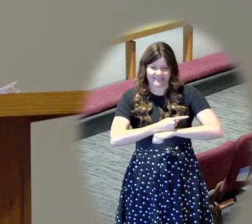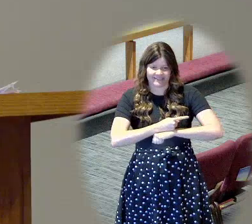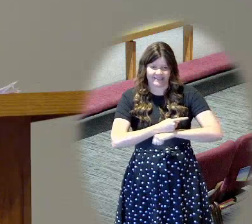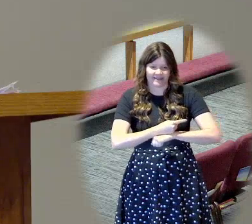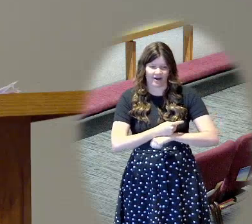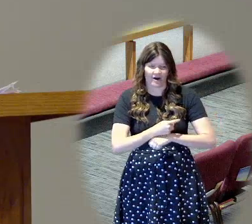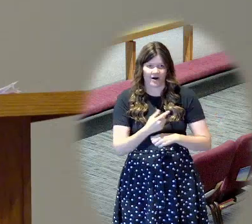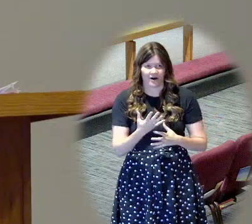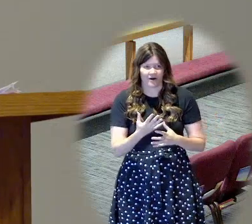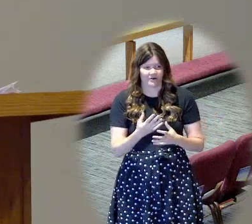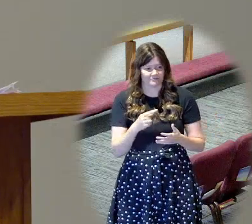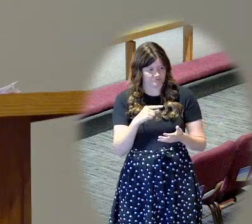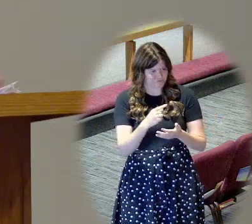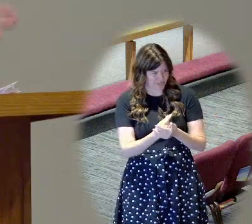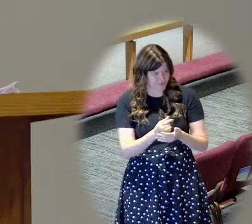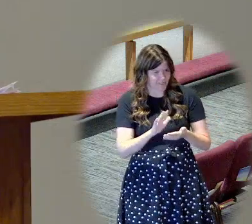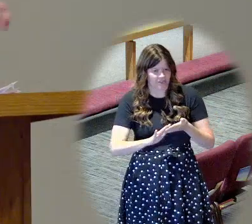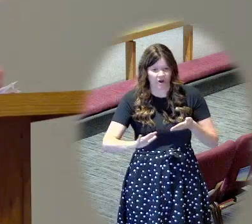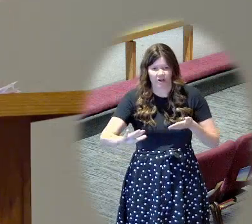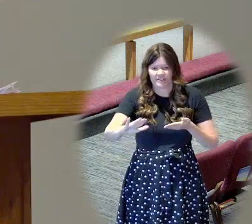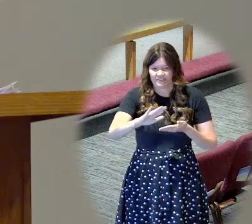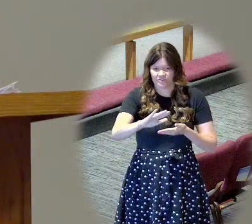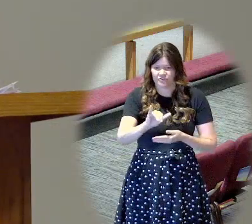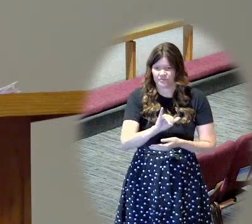Other glory days involve graduating from college.